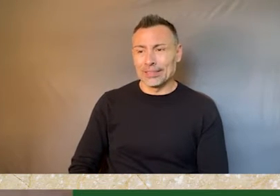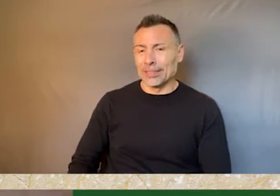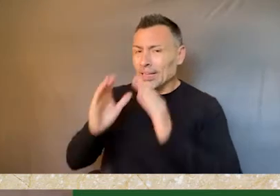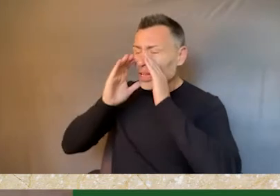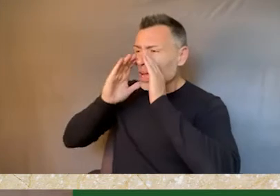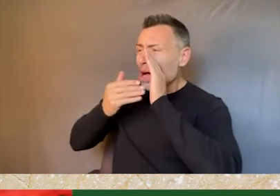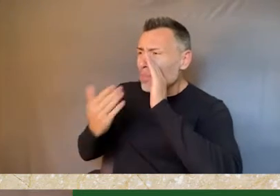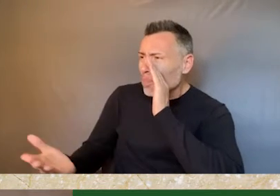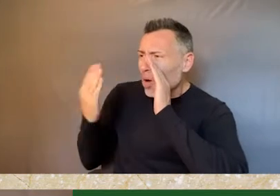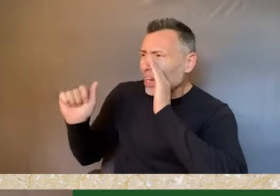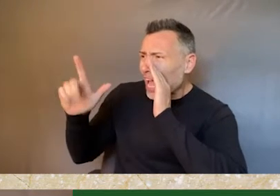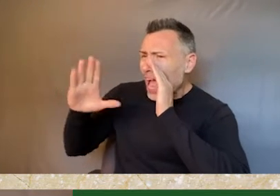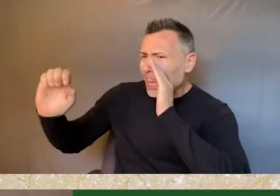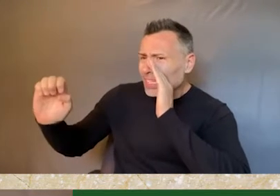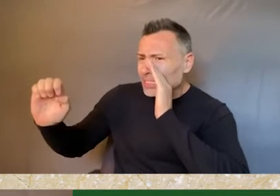Morning, Alice!